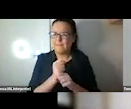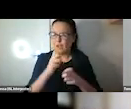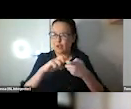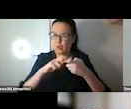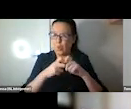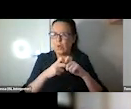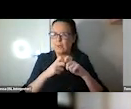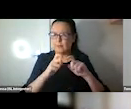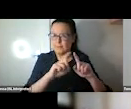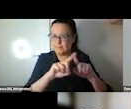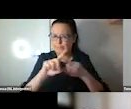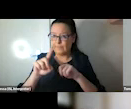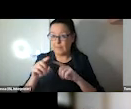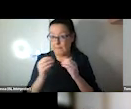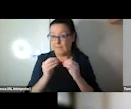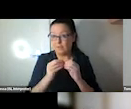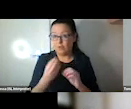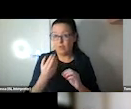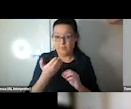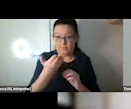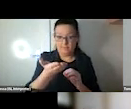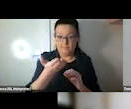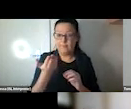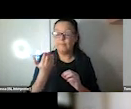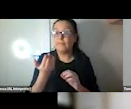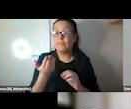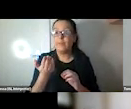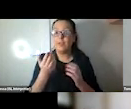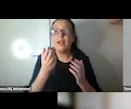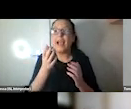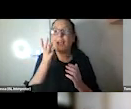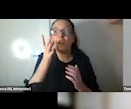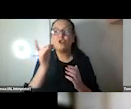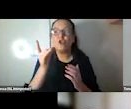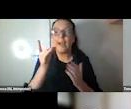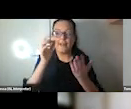illustrated there in front of you, which starts to give you essentially checklists and so on.